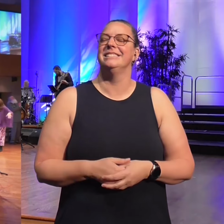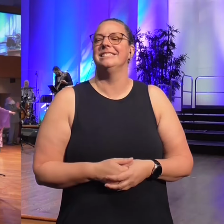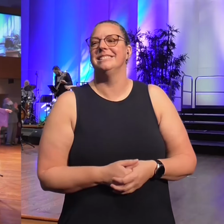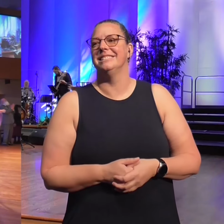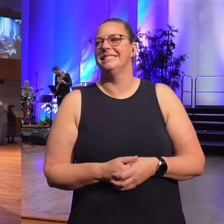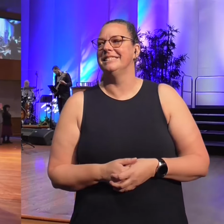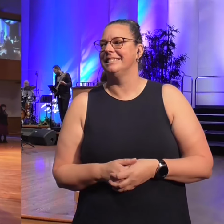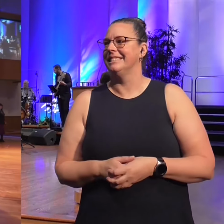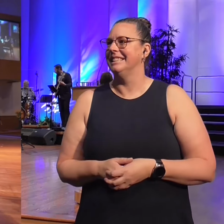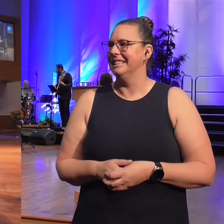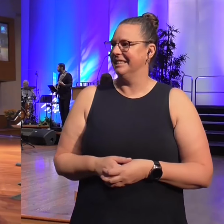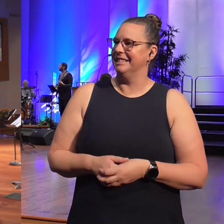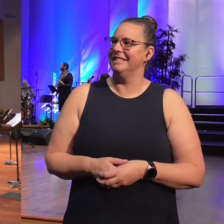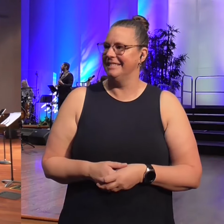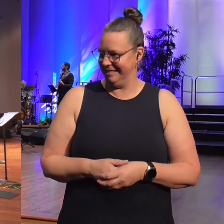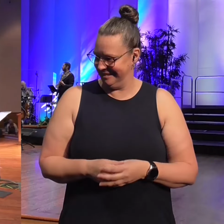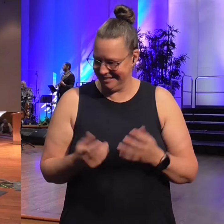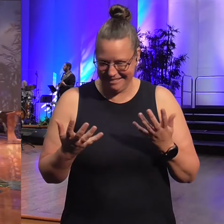place.